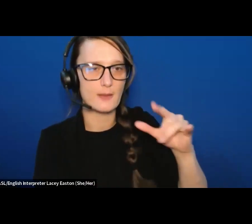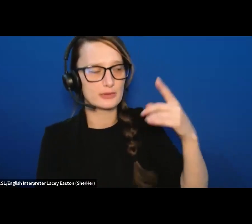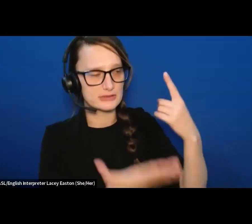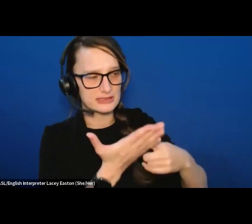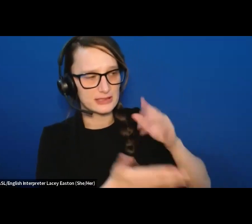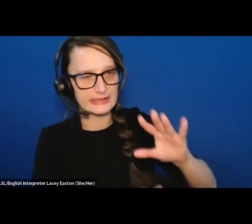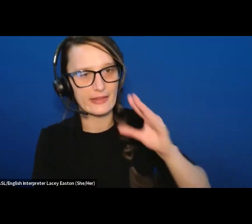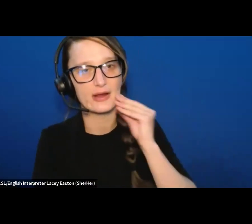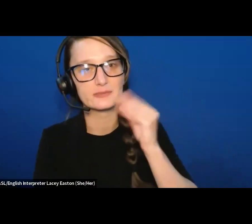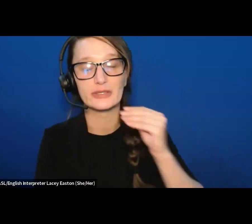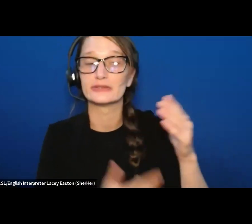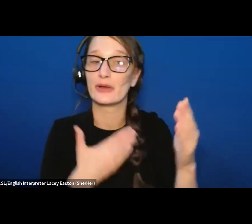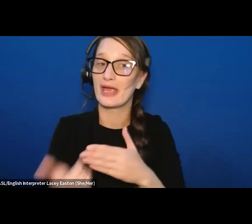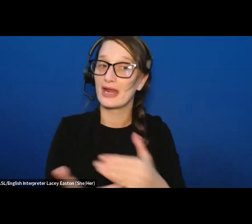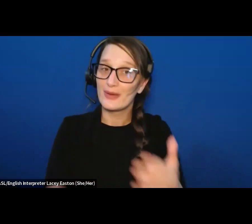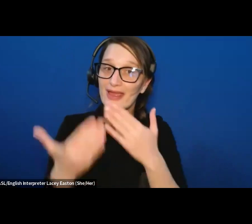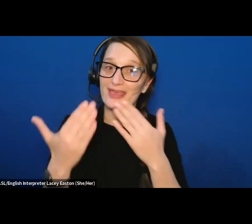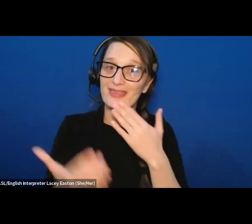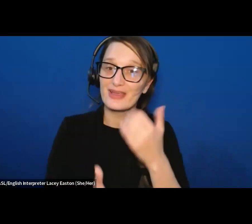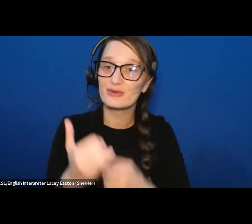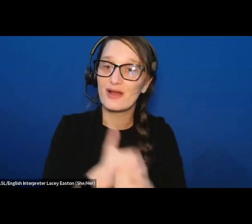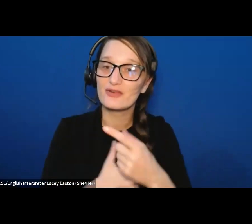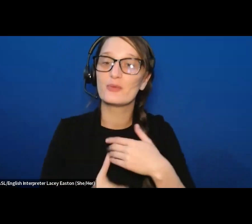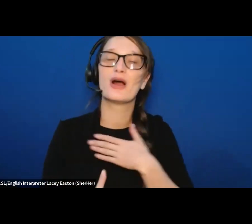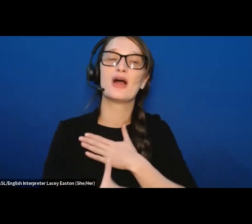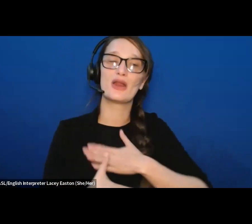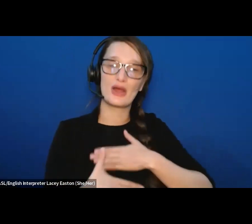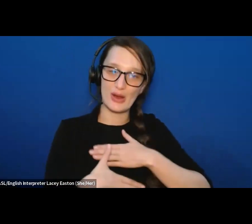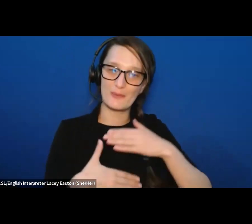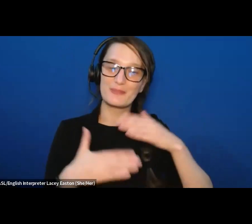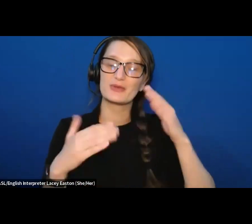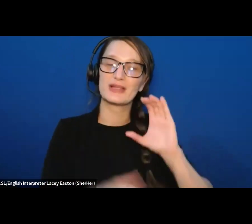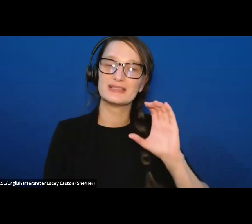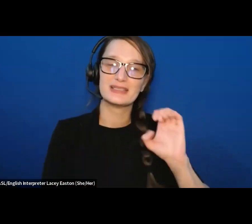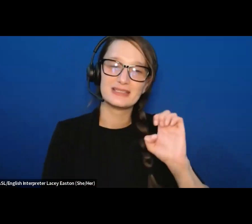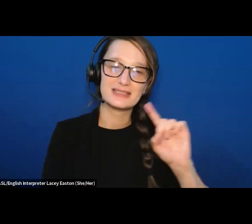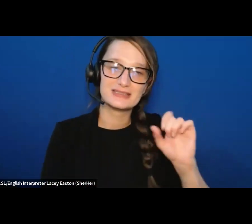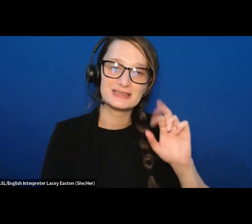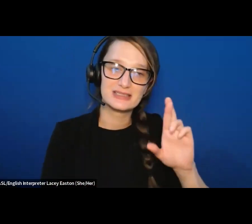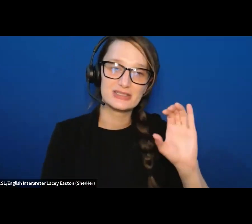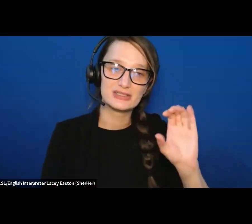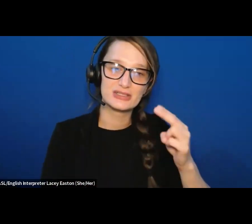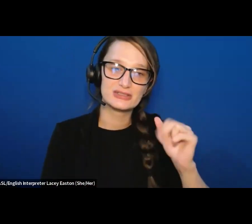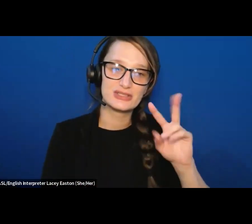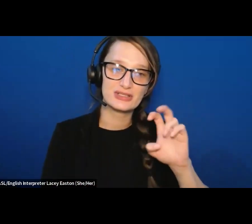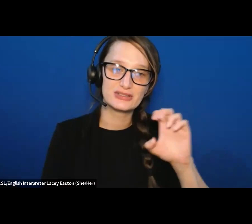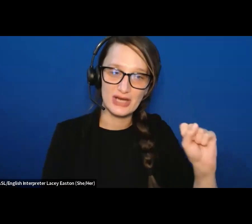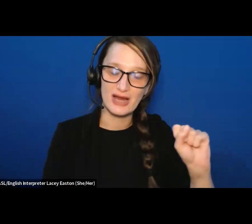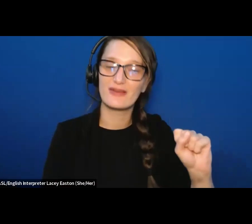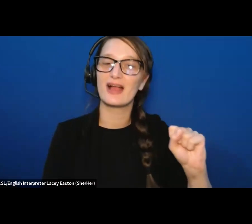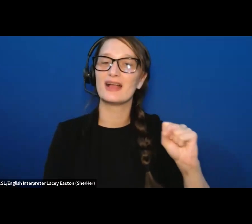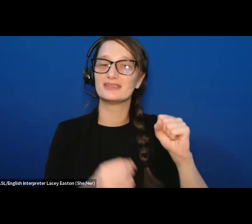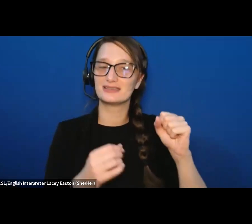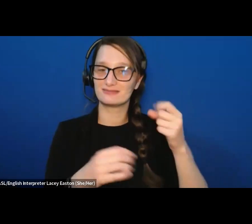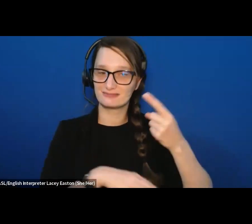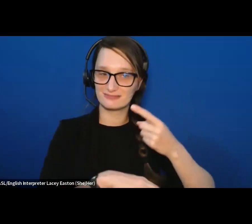anyways, all right. Thank you, folks. Hope everyone has a great, this is Cesar Chavez Day weekend for those of you that work at the regional center. If those of you that are in residential,